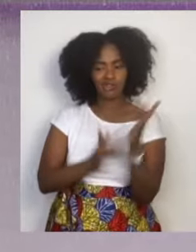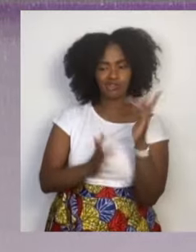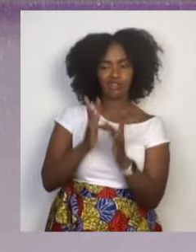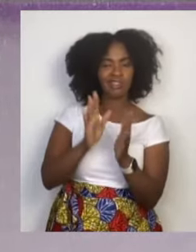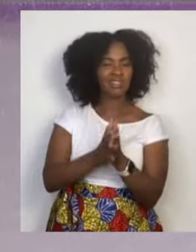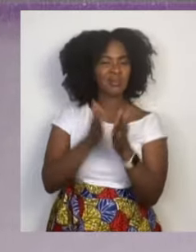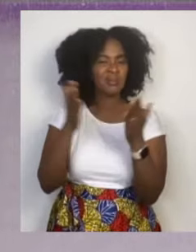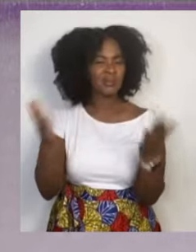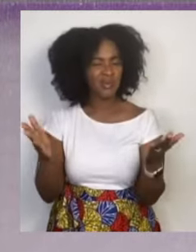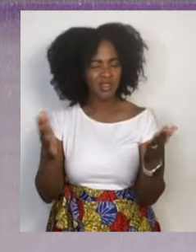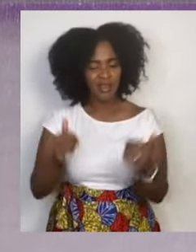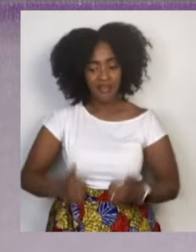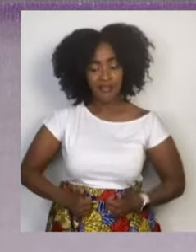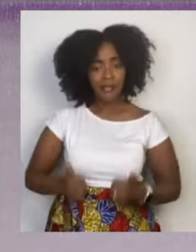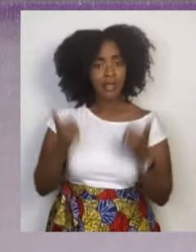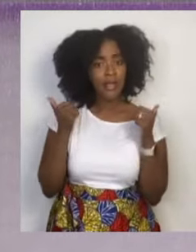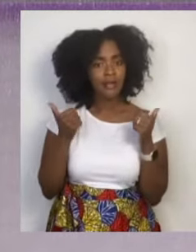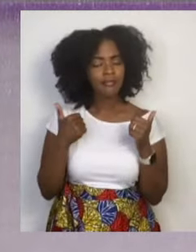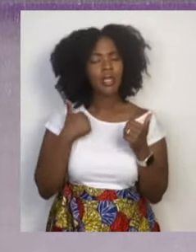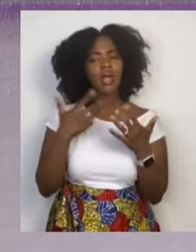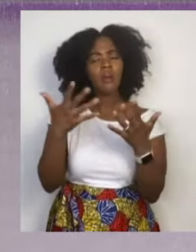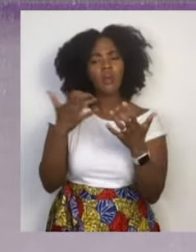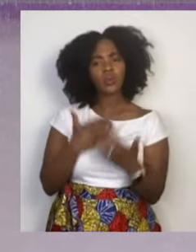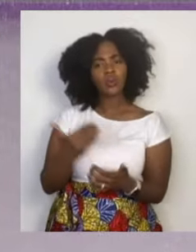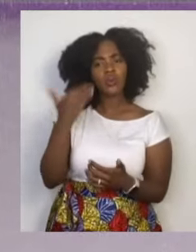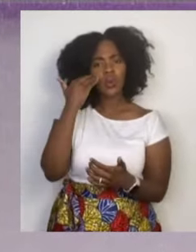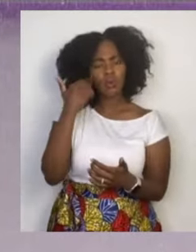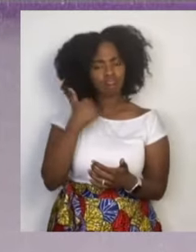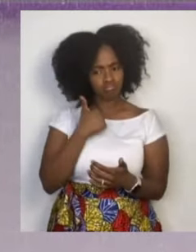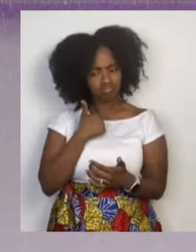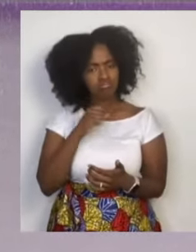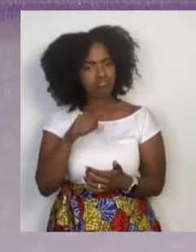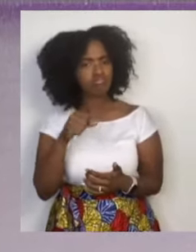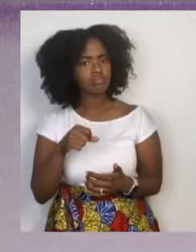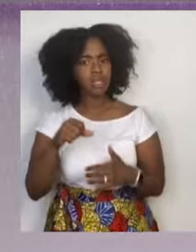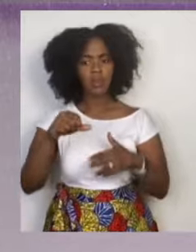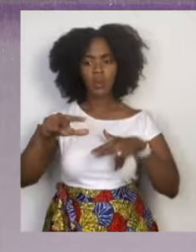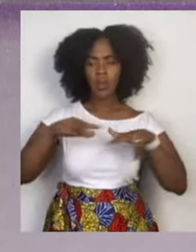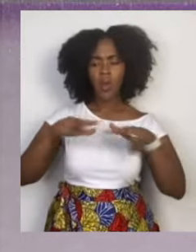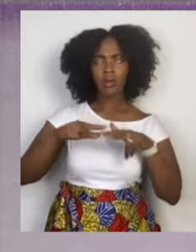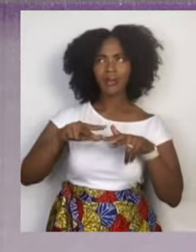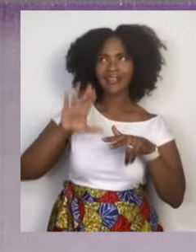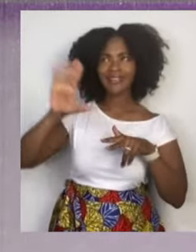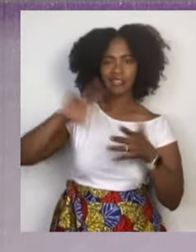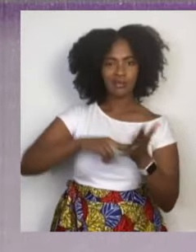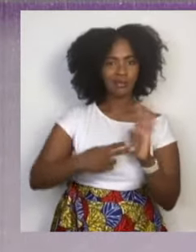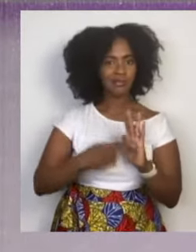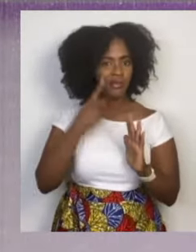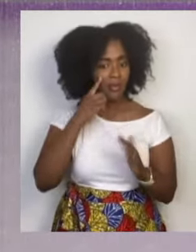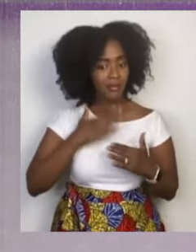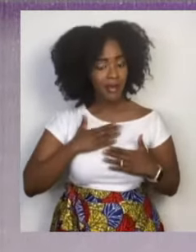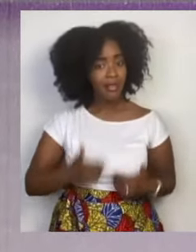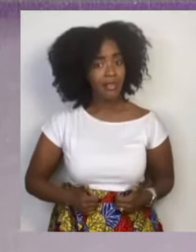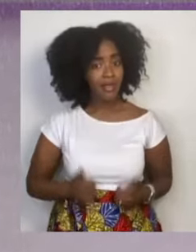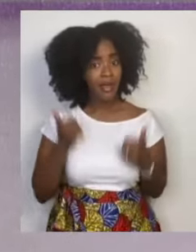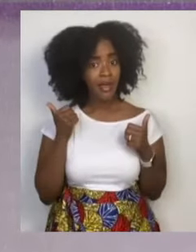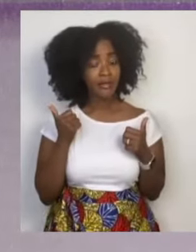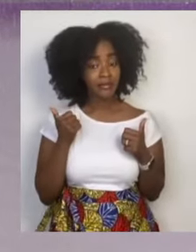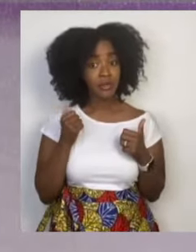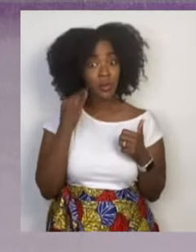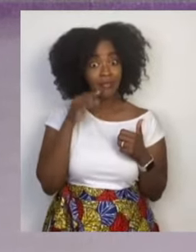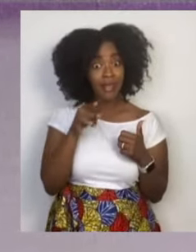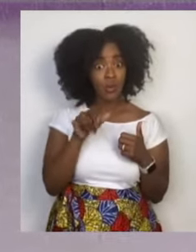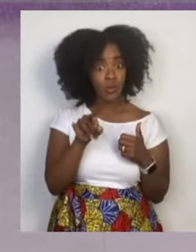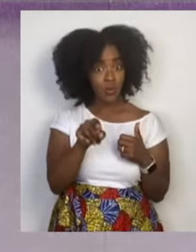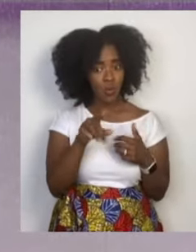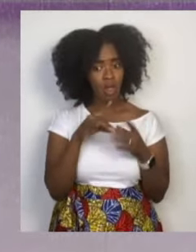ordained for me. If that's you, I want you to lift your hand. God bless you. I see that hand. I see that hand. I